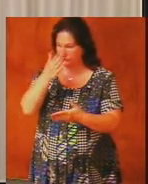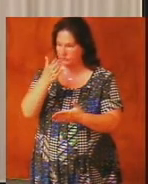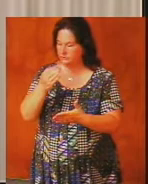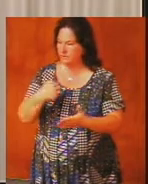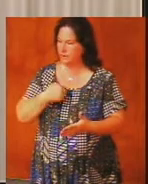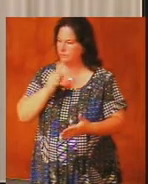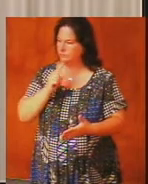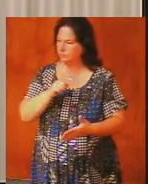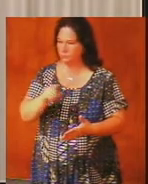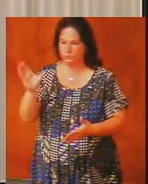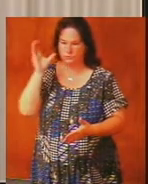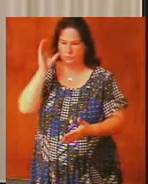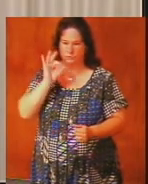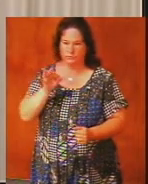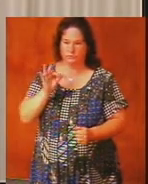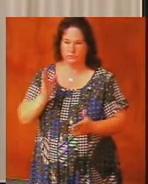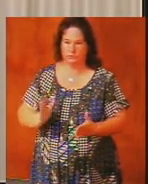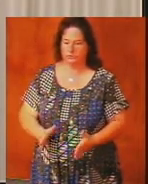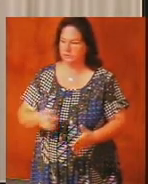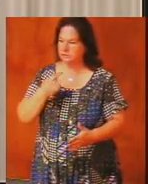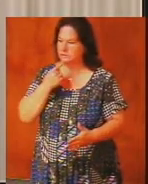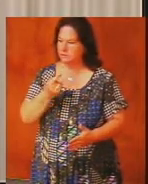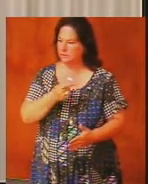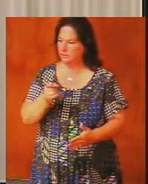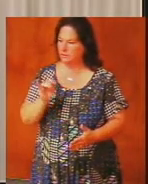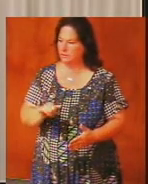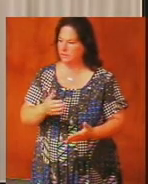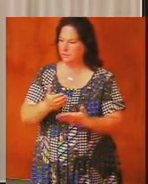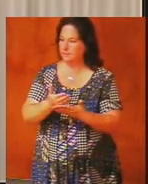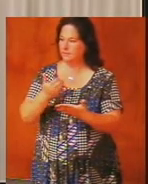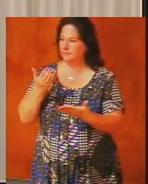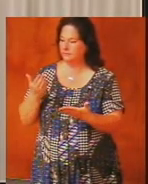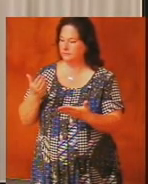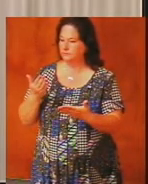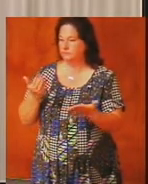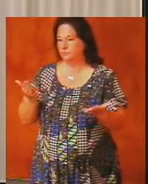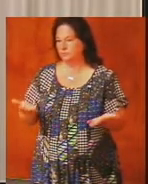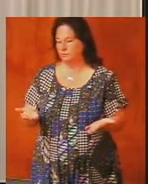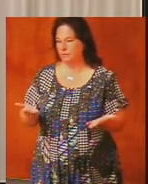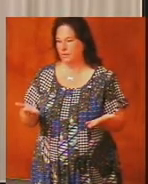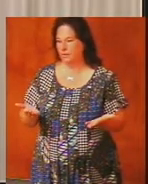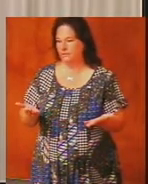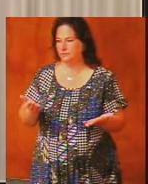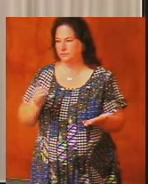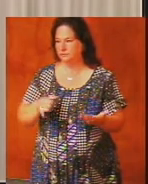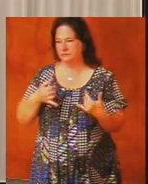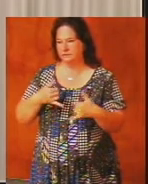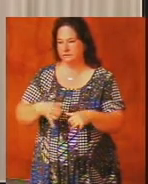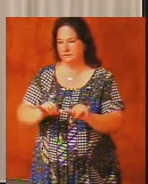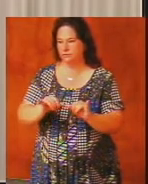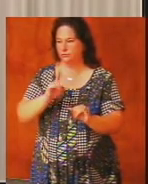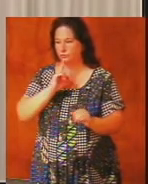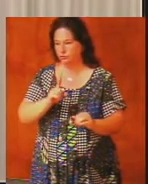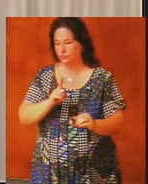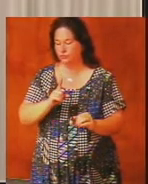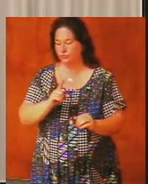I'm sure you've heard preachers tell you this on other occasions. Well, it's still true.